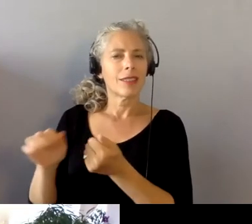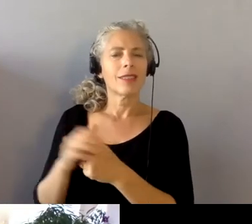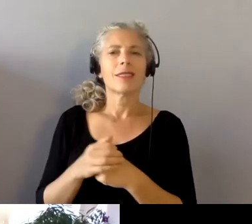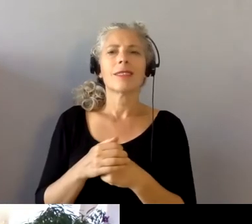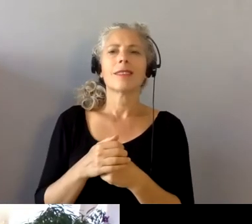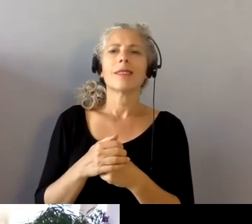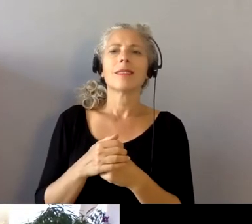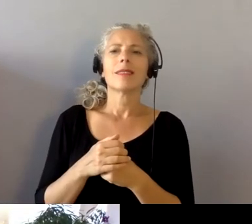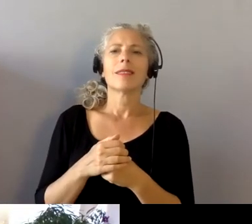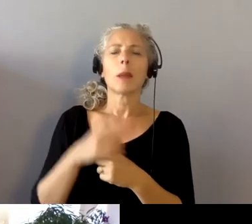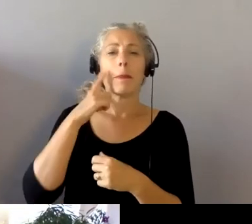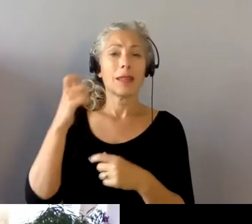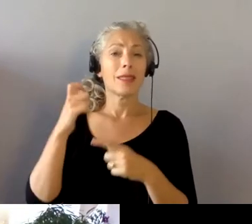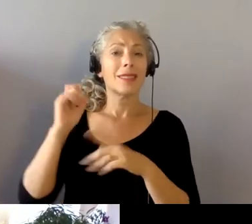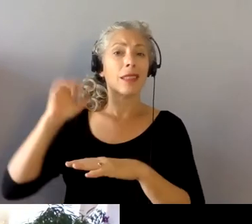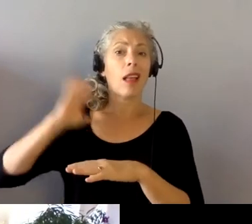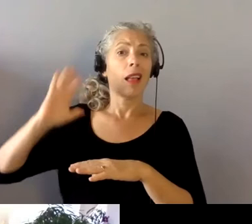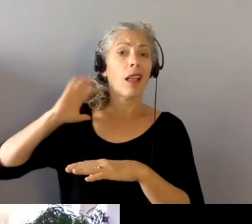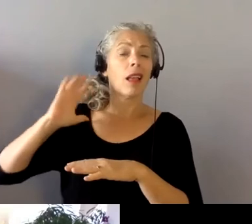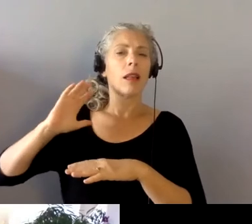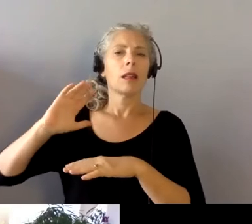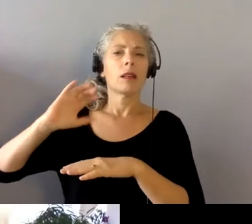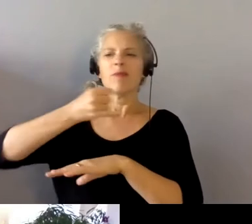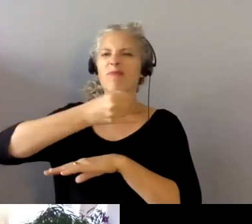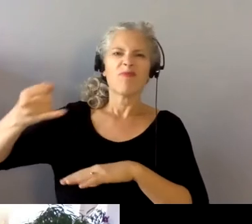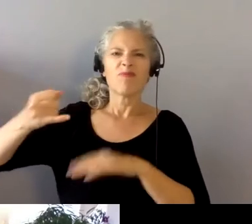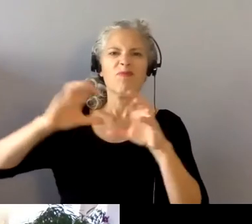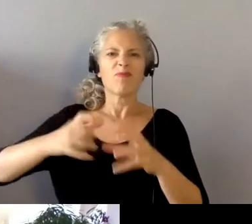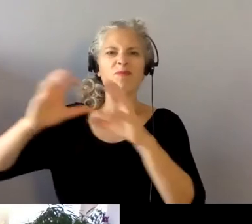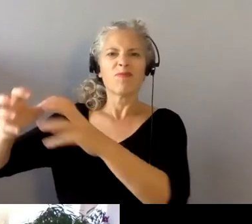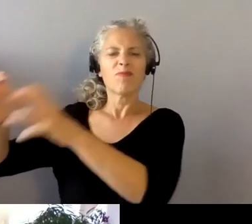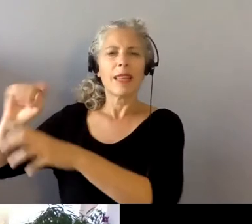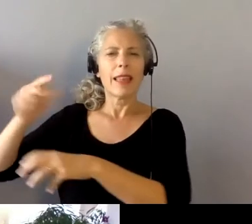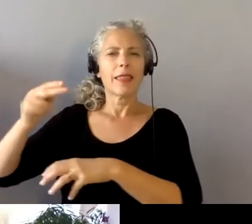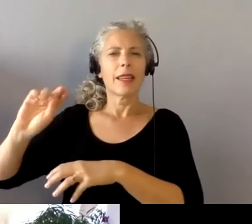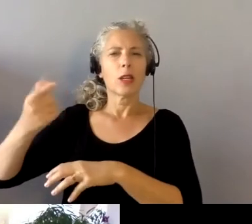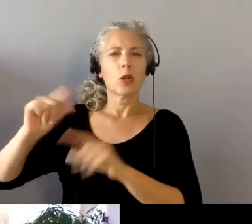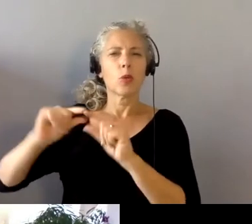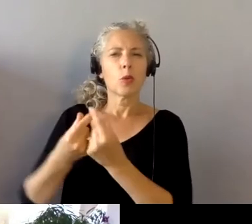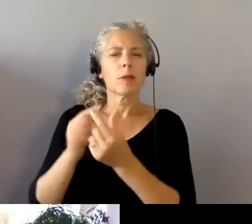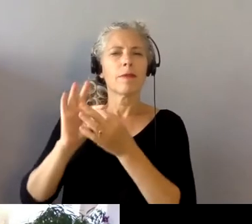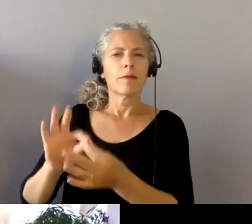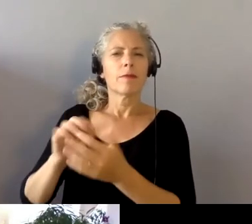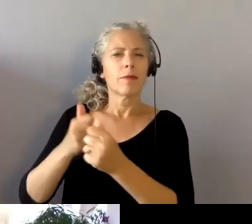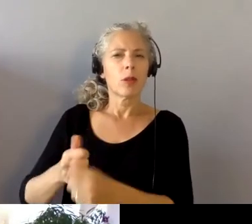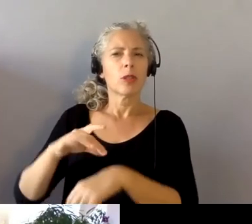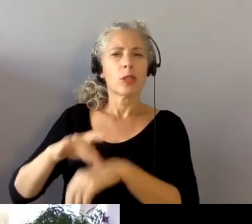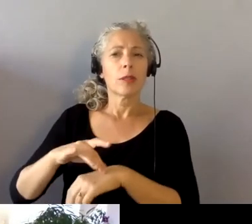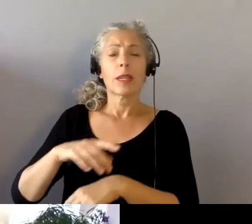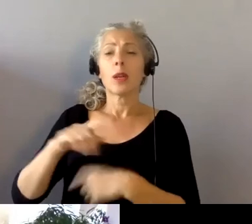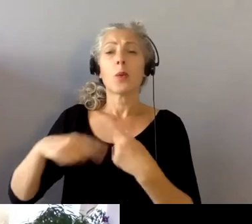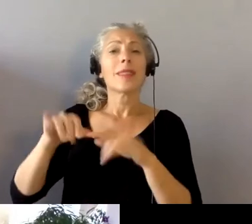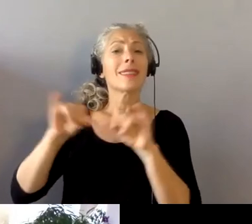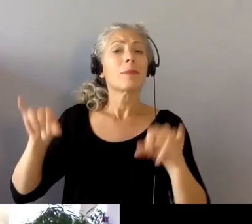of delineation of ethnic groups by geography and what can happen when systems of